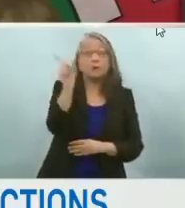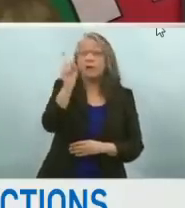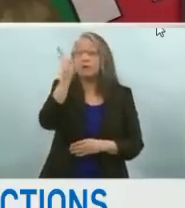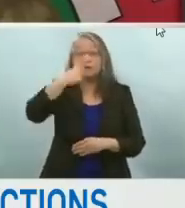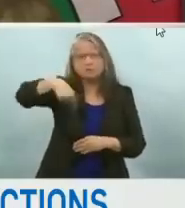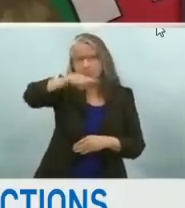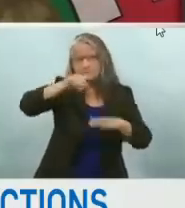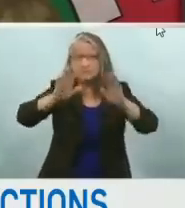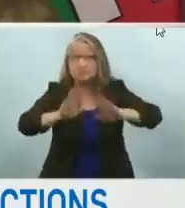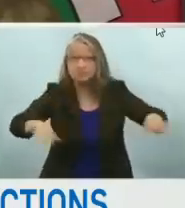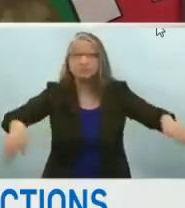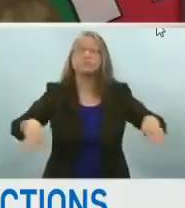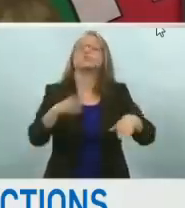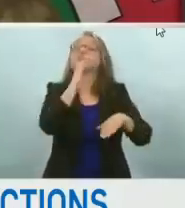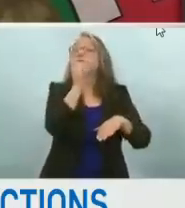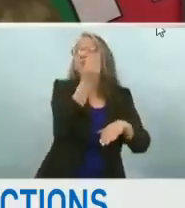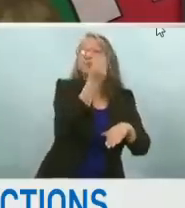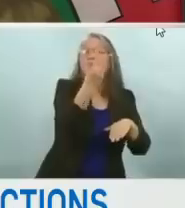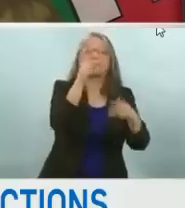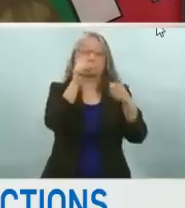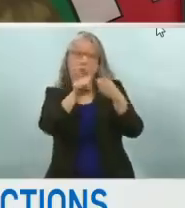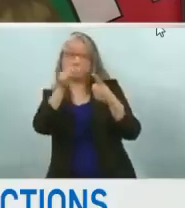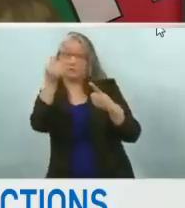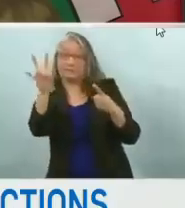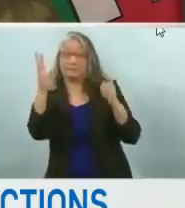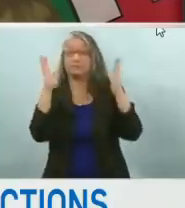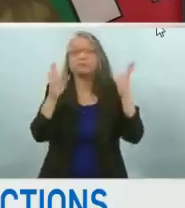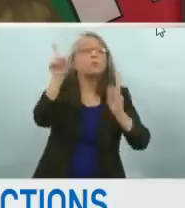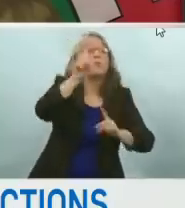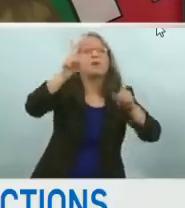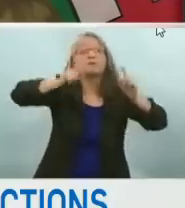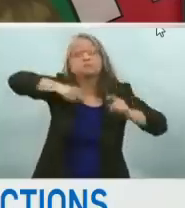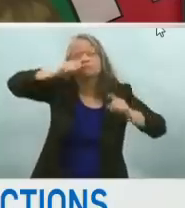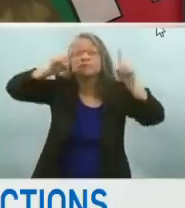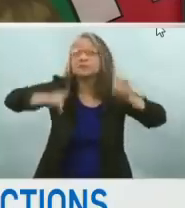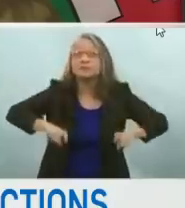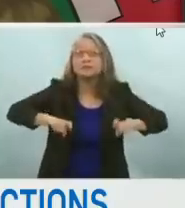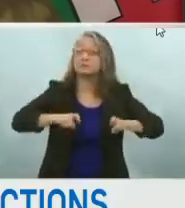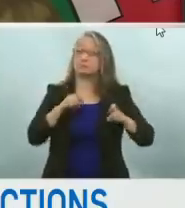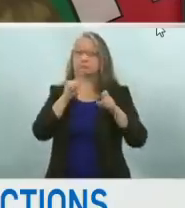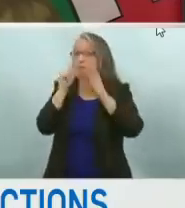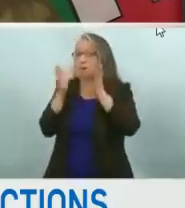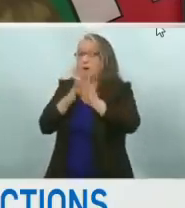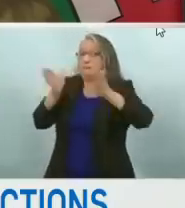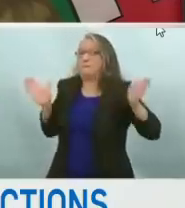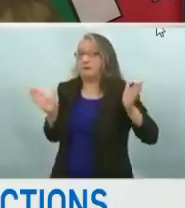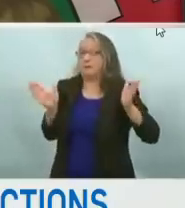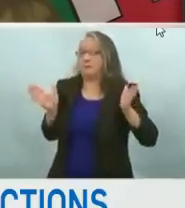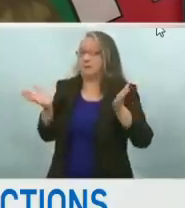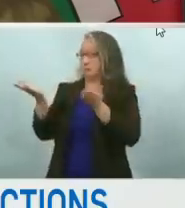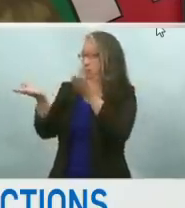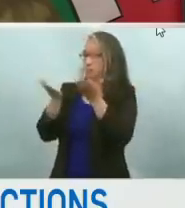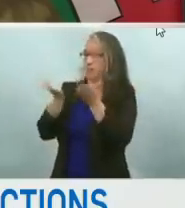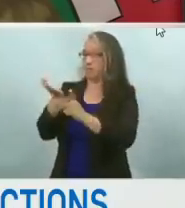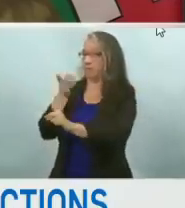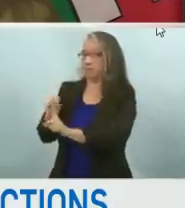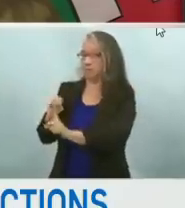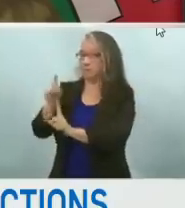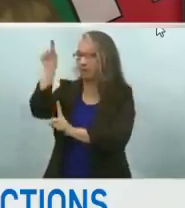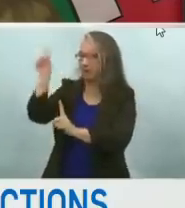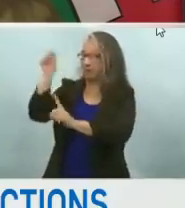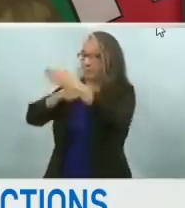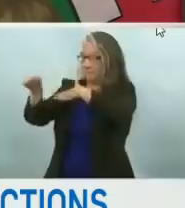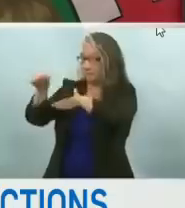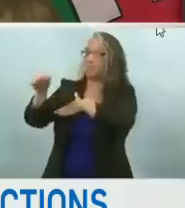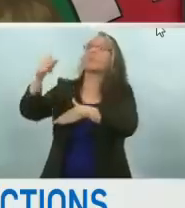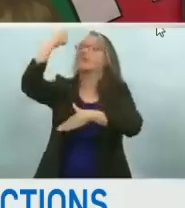working with our partners across the province to ensure a planned transition to this new restriction. So these orders will continue to